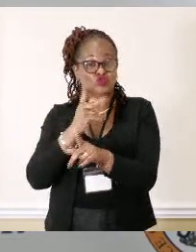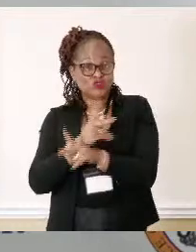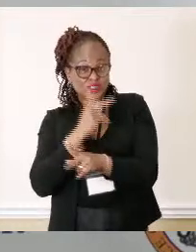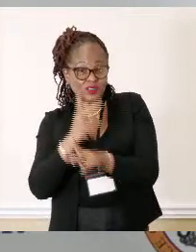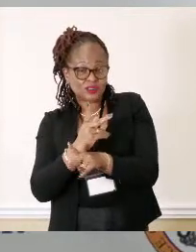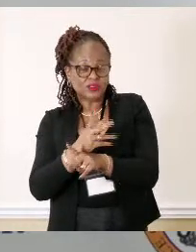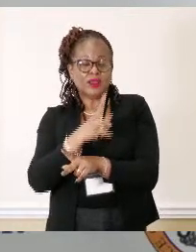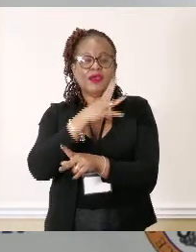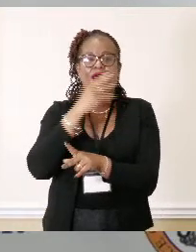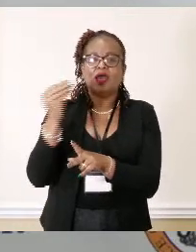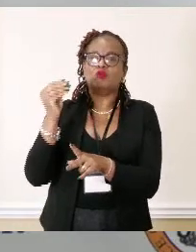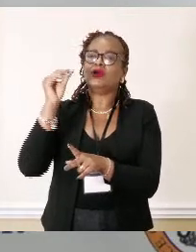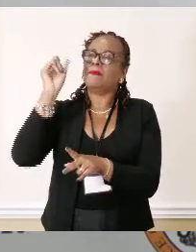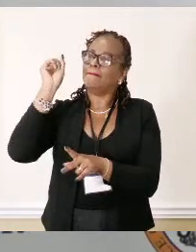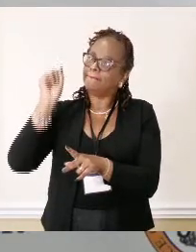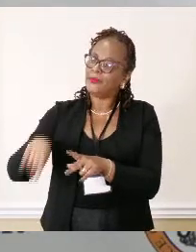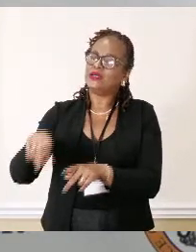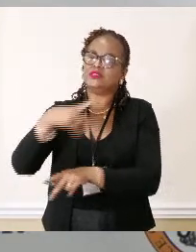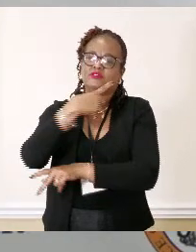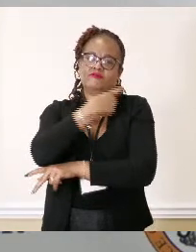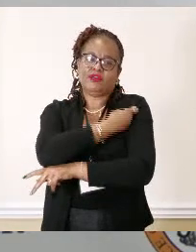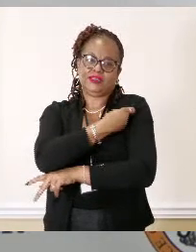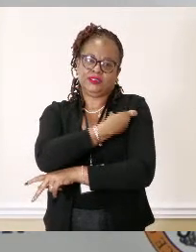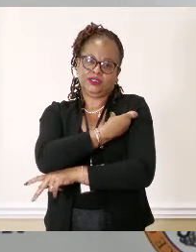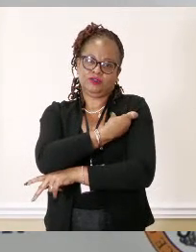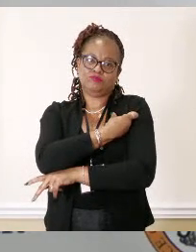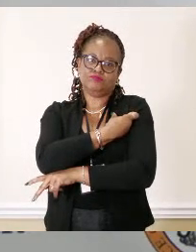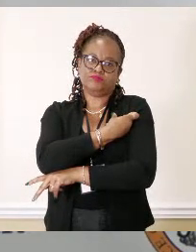and we must vaccinate.